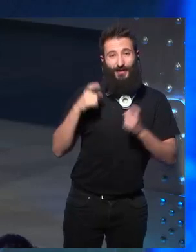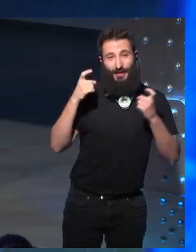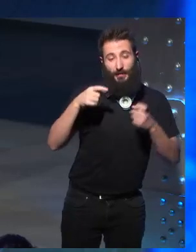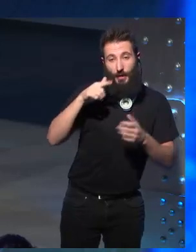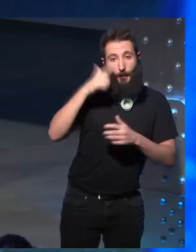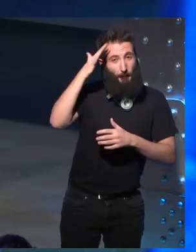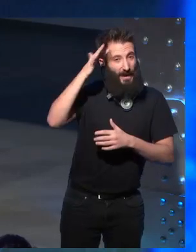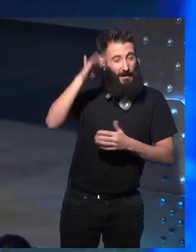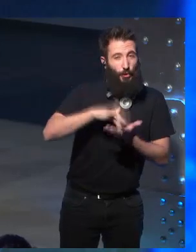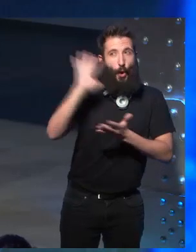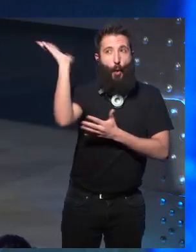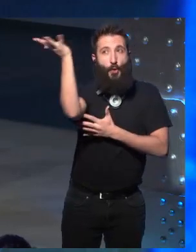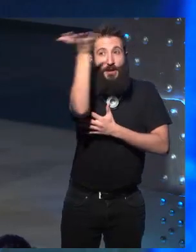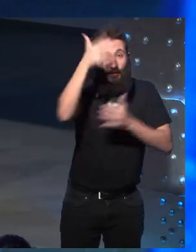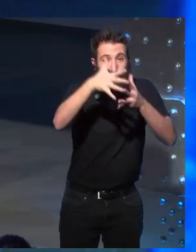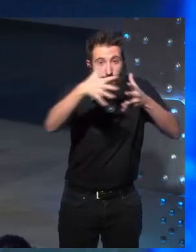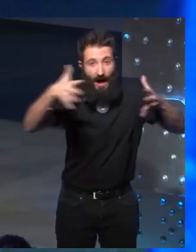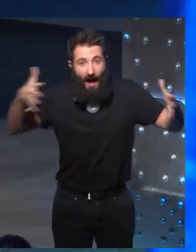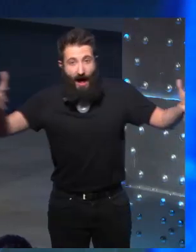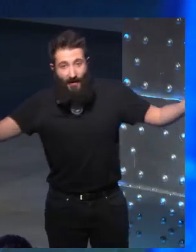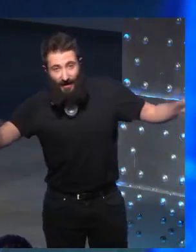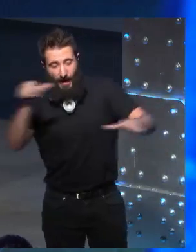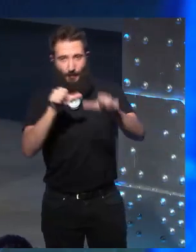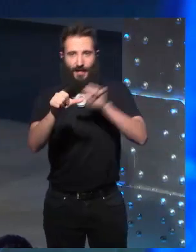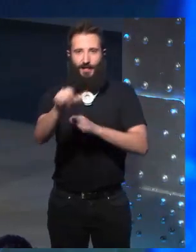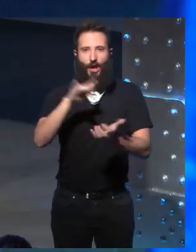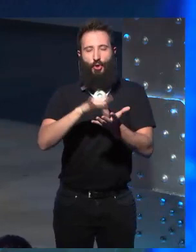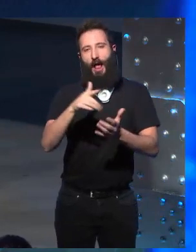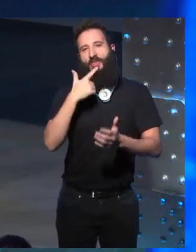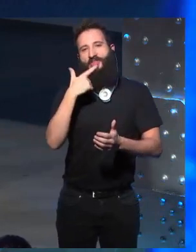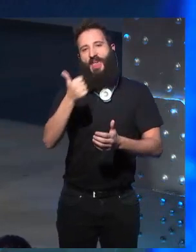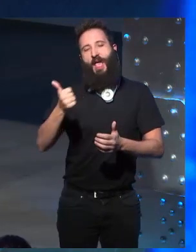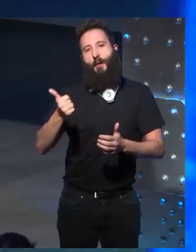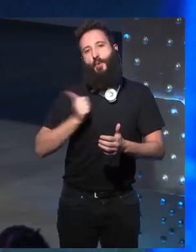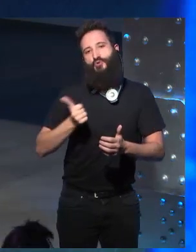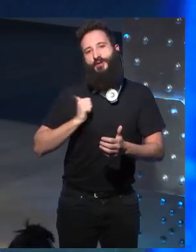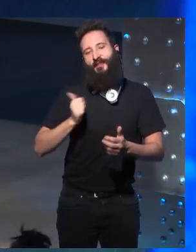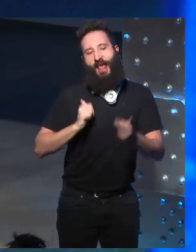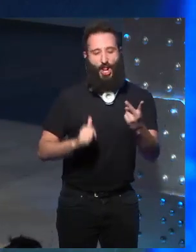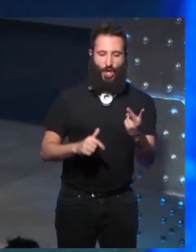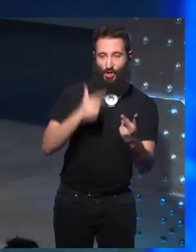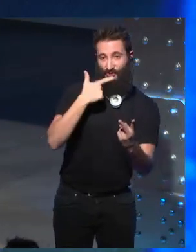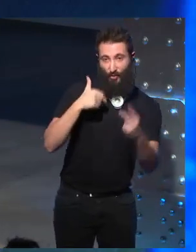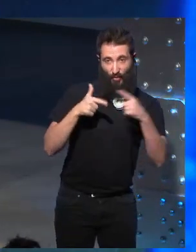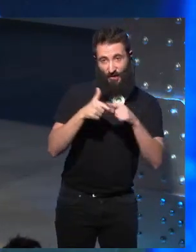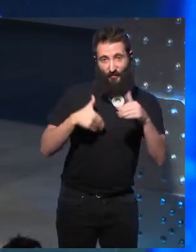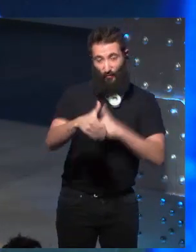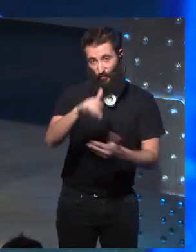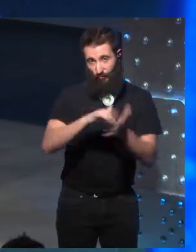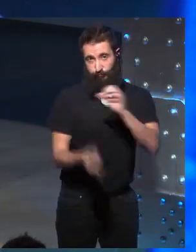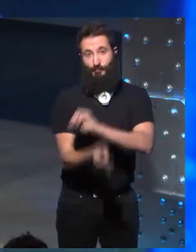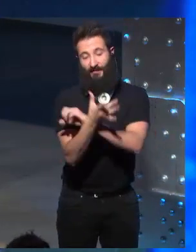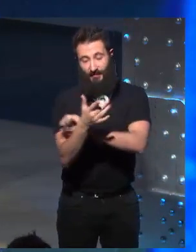universe, basically two possibilities for our future emerged. When you imagine something that grows